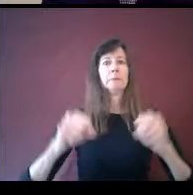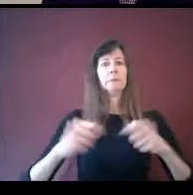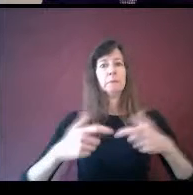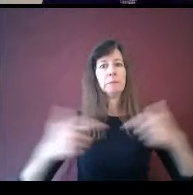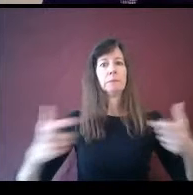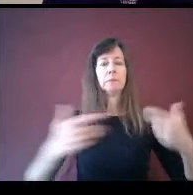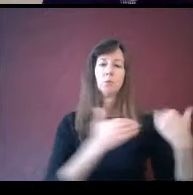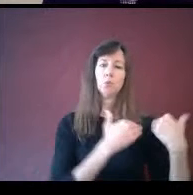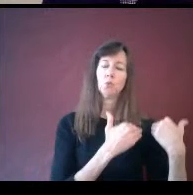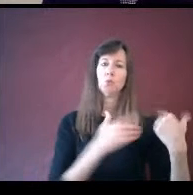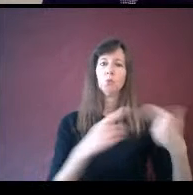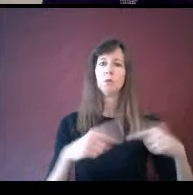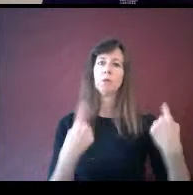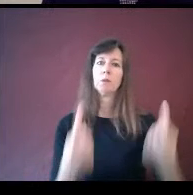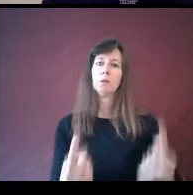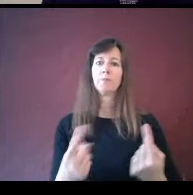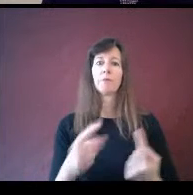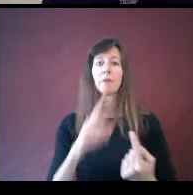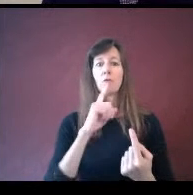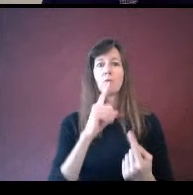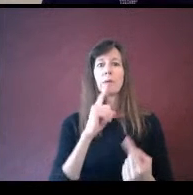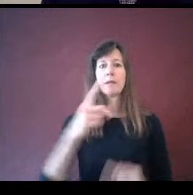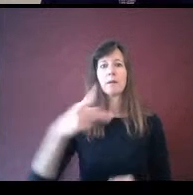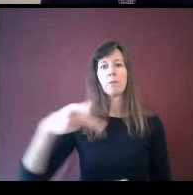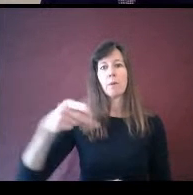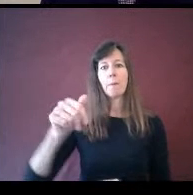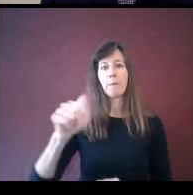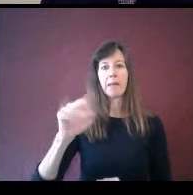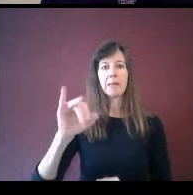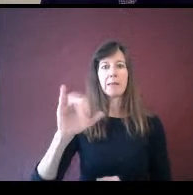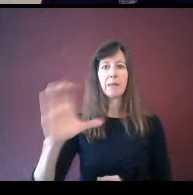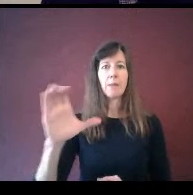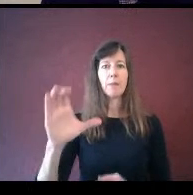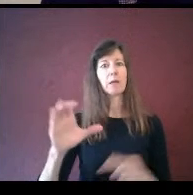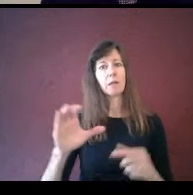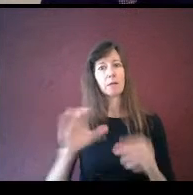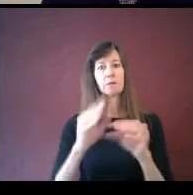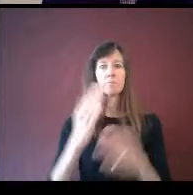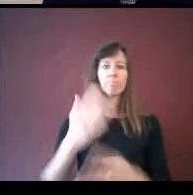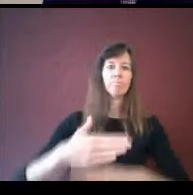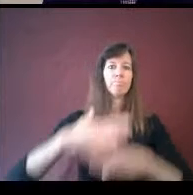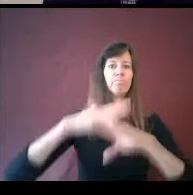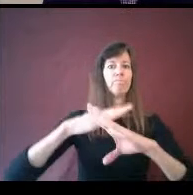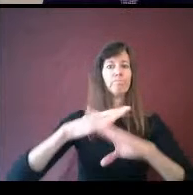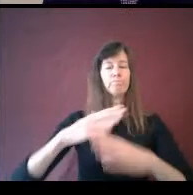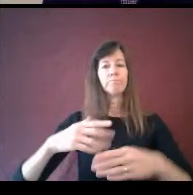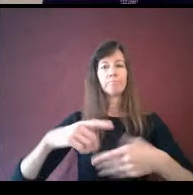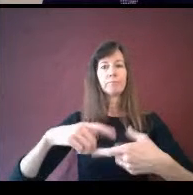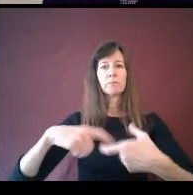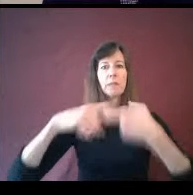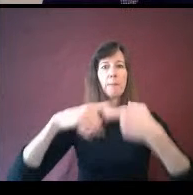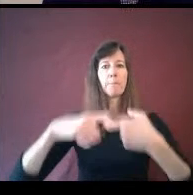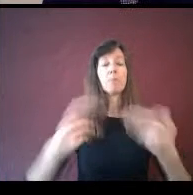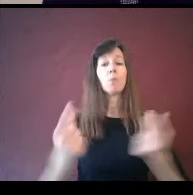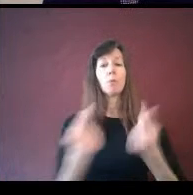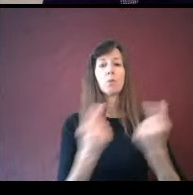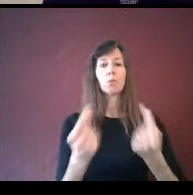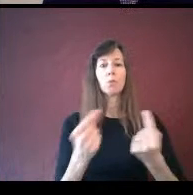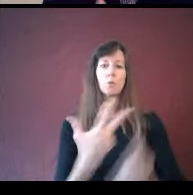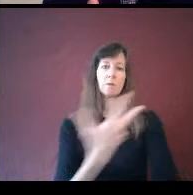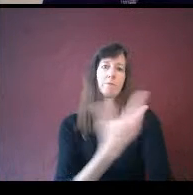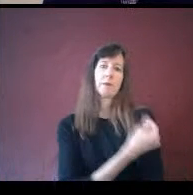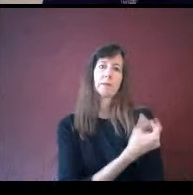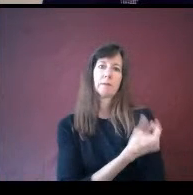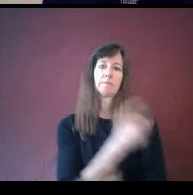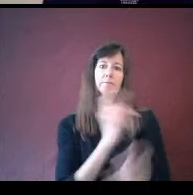get the vaccine safely, quickly, and equitably distributed to hundreds of thousands of people here in the county. And planning continues for